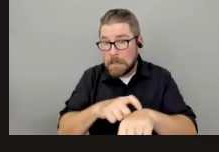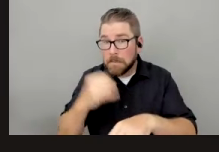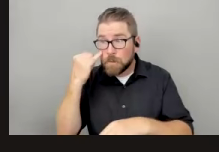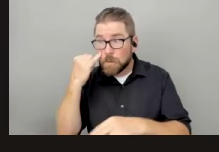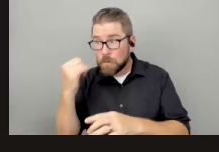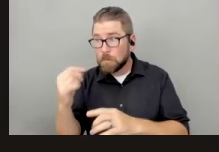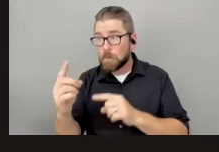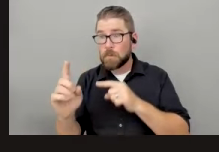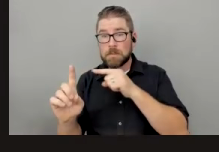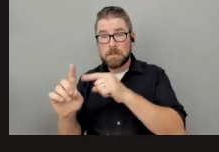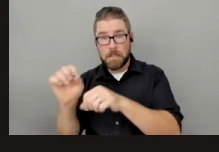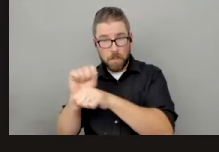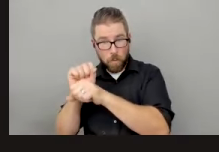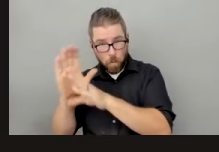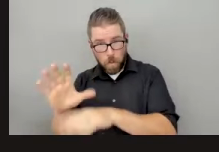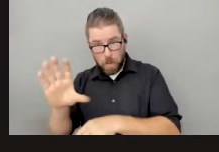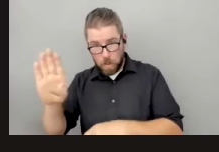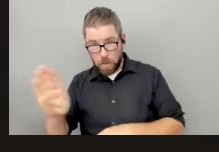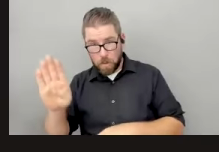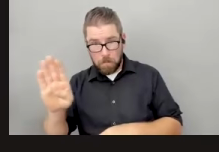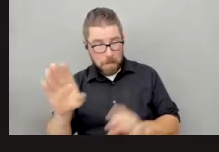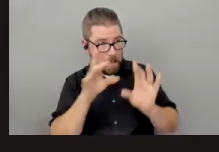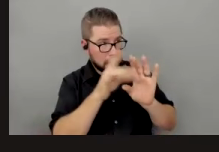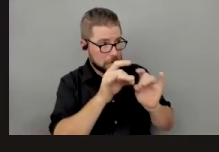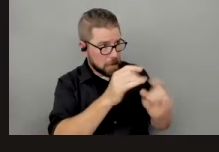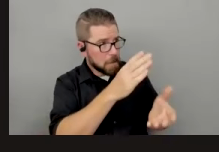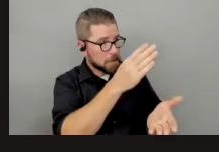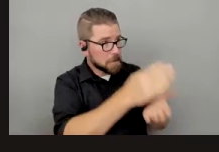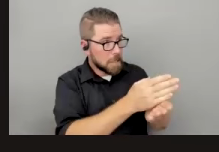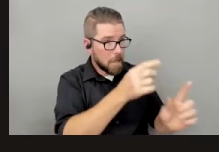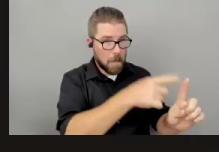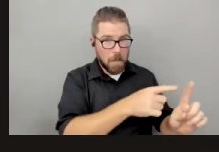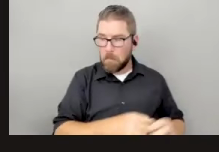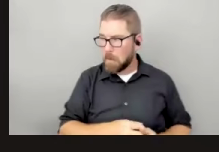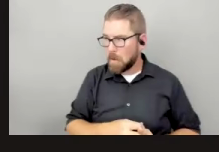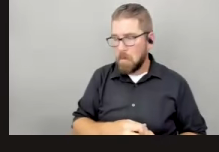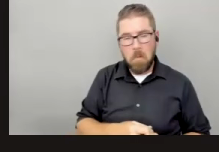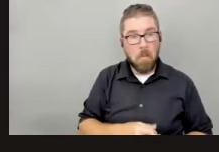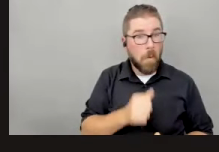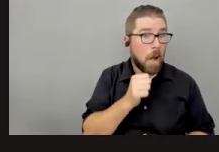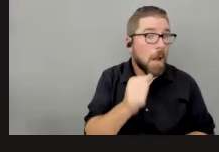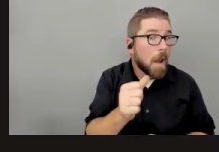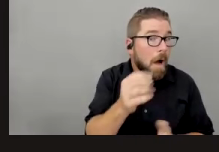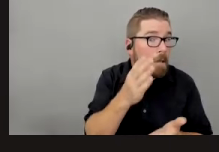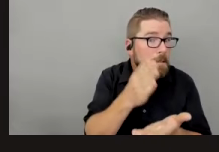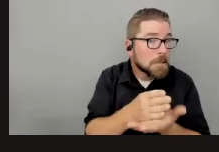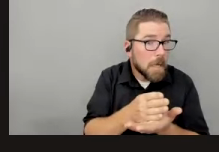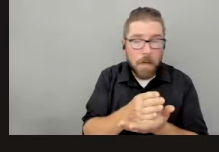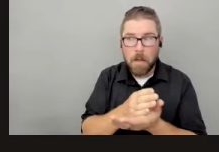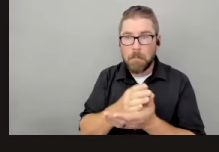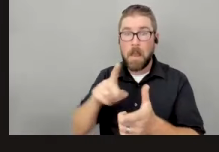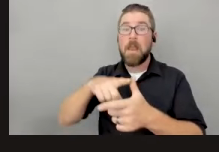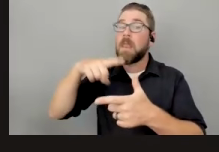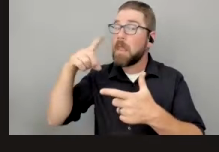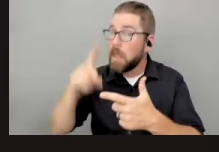things to employee A and employee A doesn't stop, and employee B is telling you, what do I do?